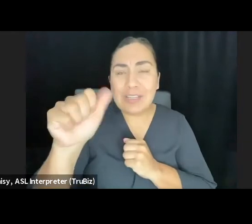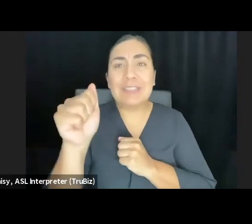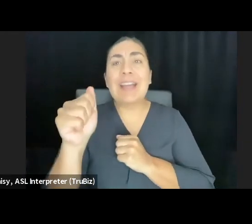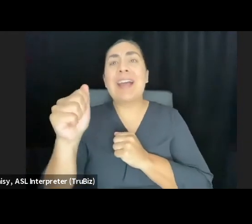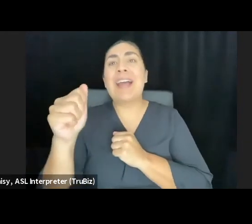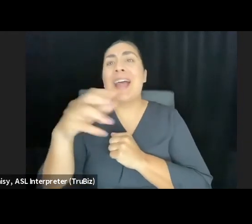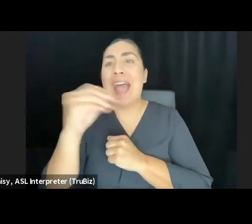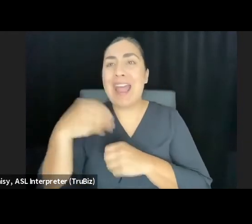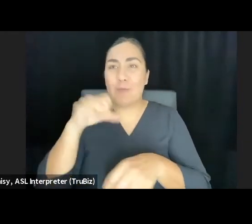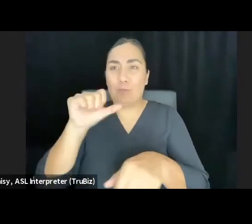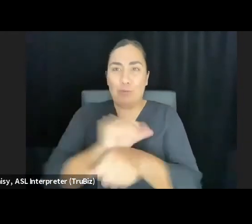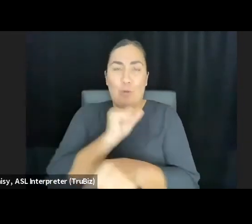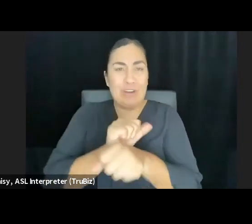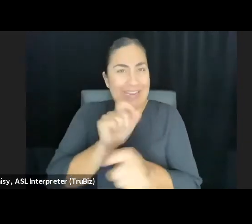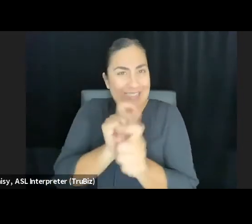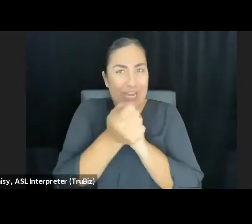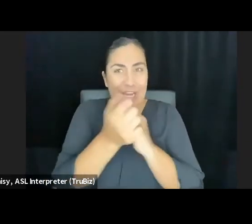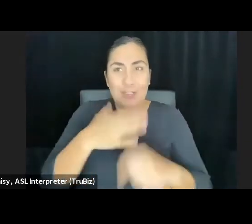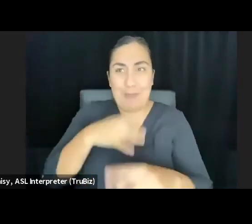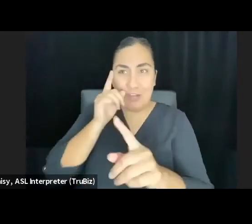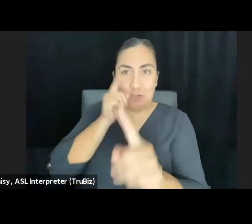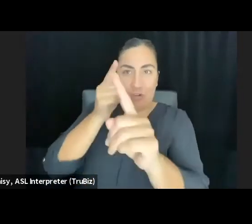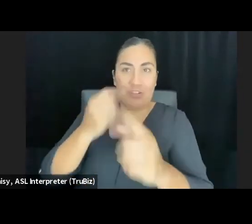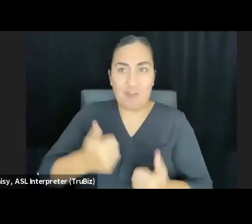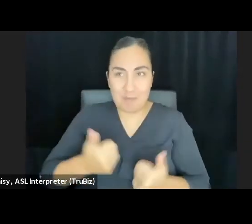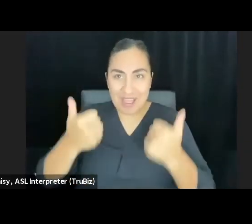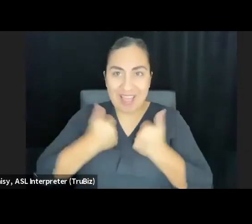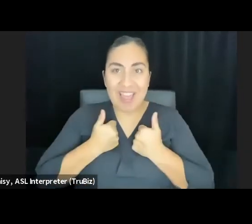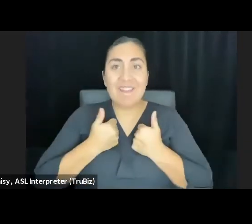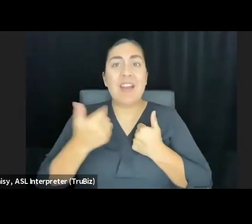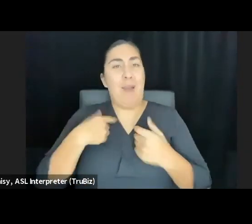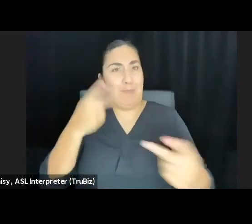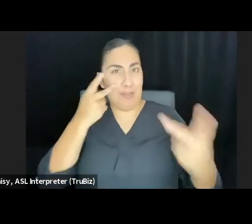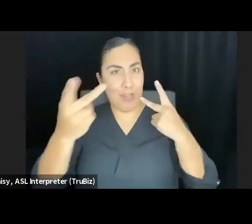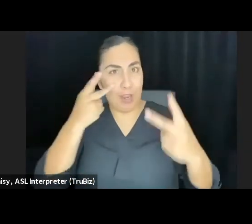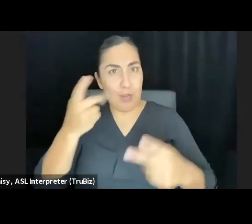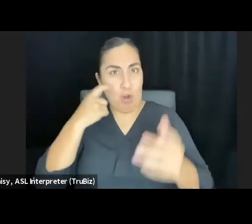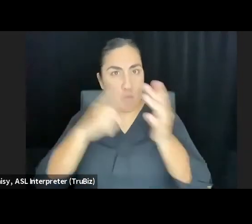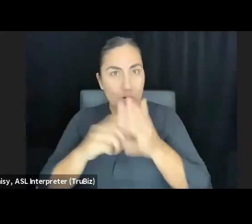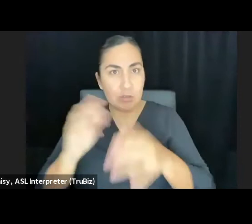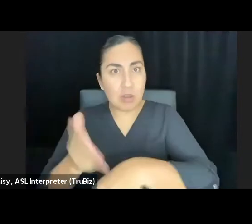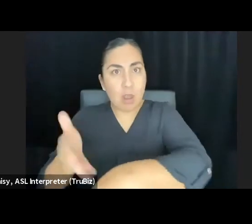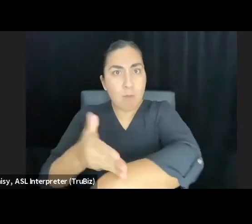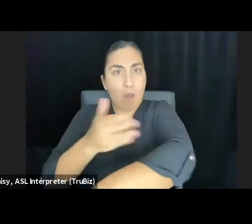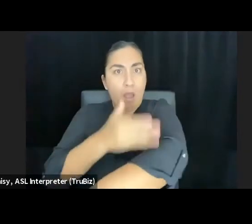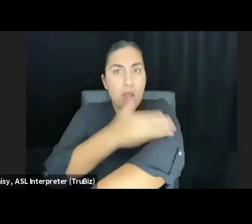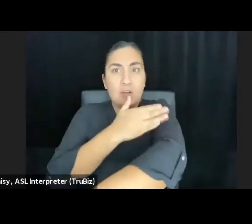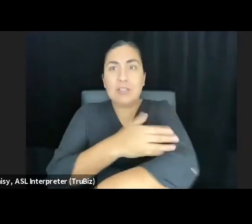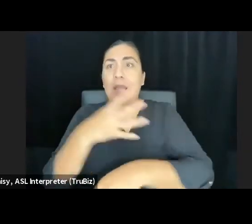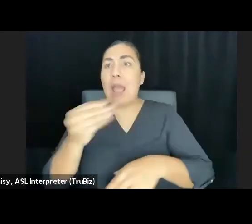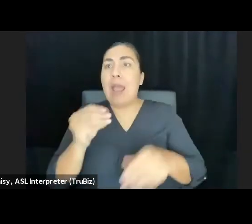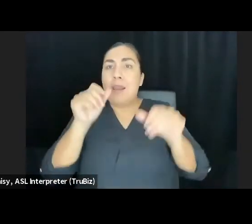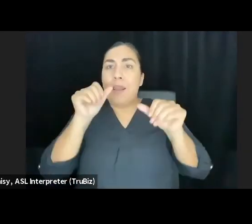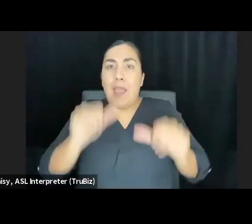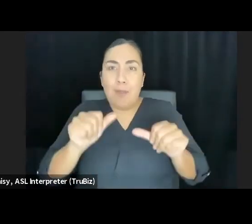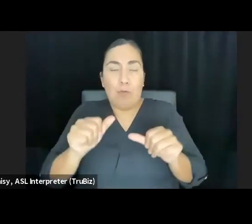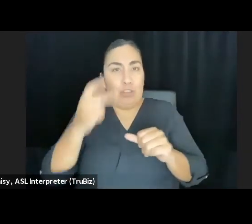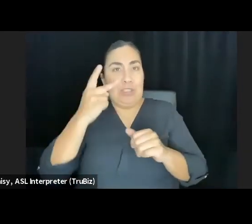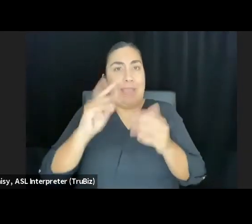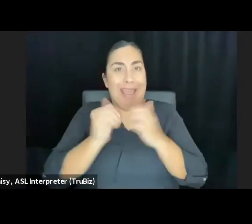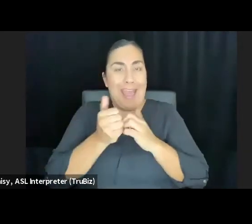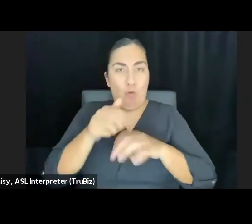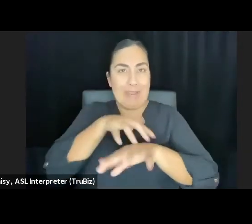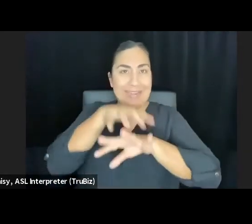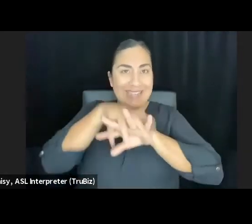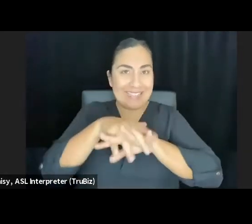Indigenous communities and tribal nations are represented and able to be a part of this beautiful art form that has so much power, especially for communities that